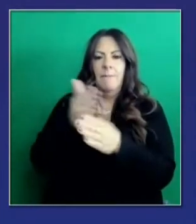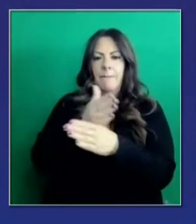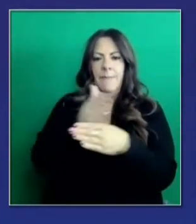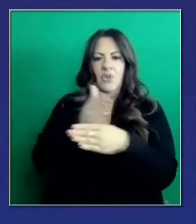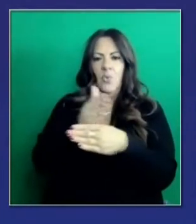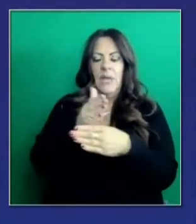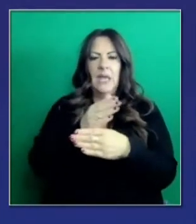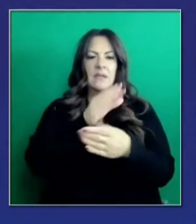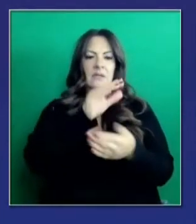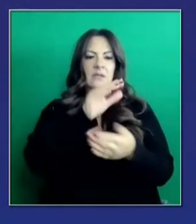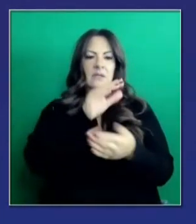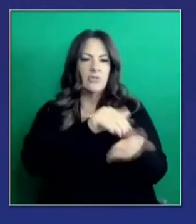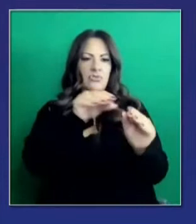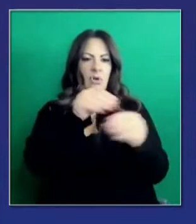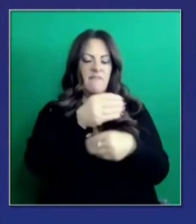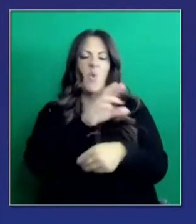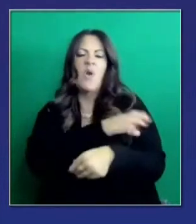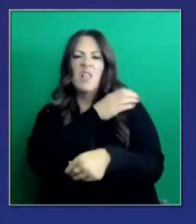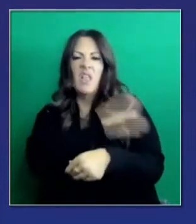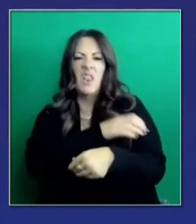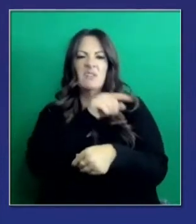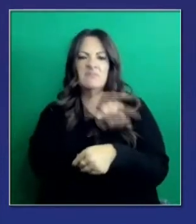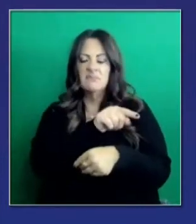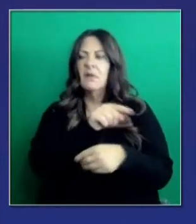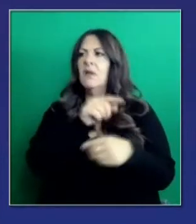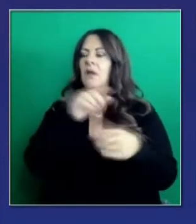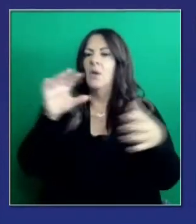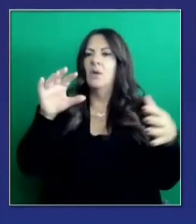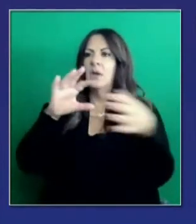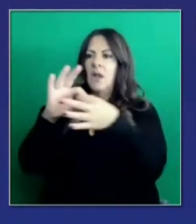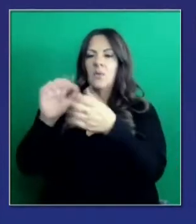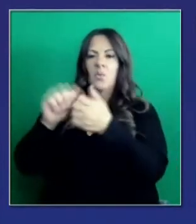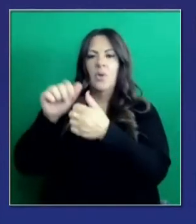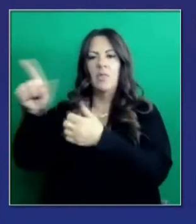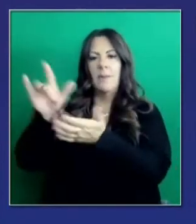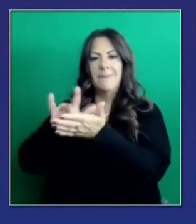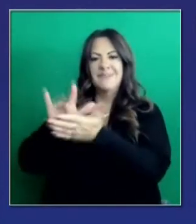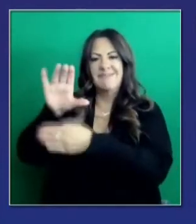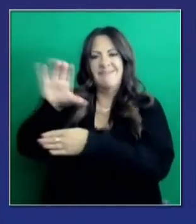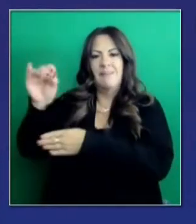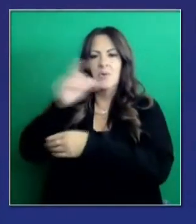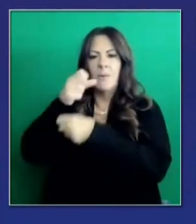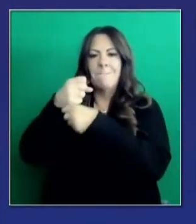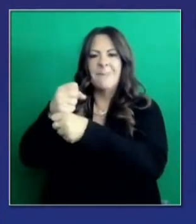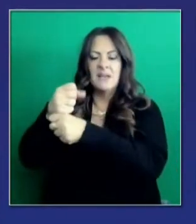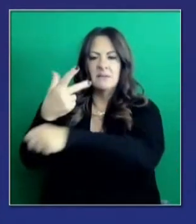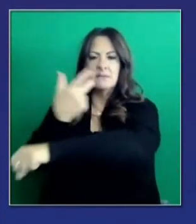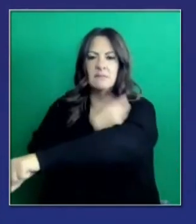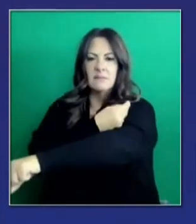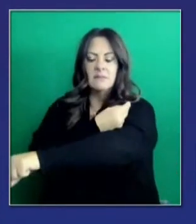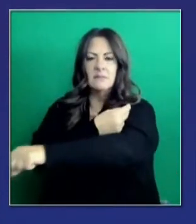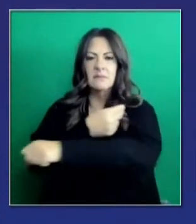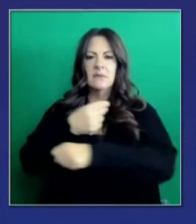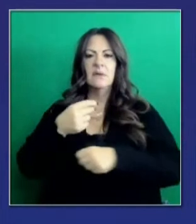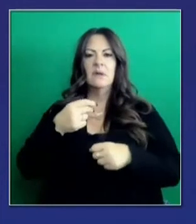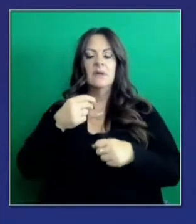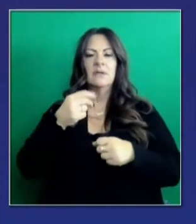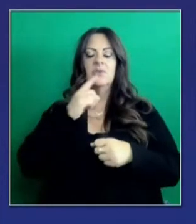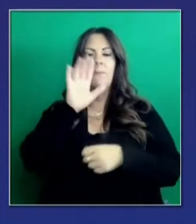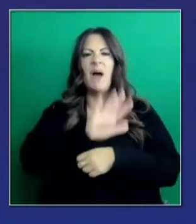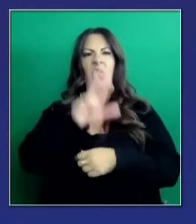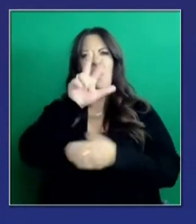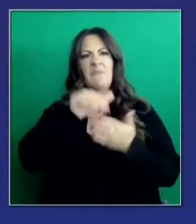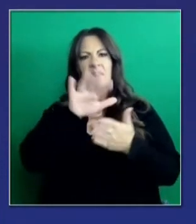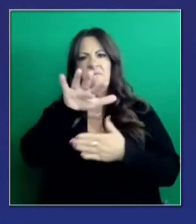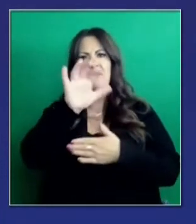complicated network. 5,000 folks in that broader provider network, over 3,500 active, some very,